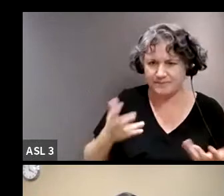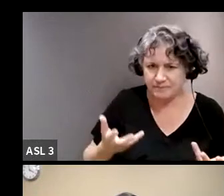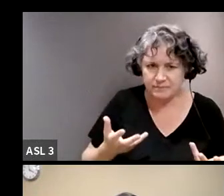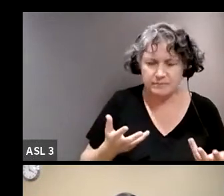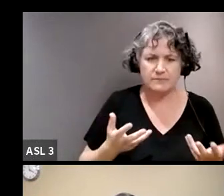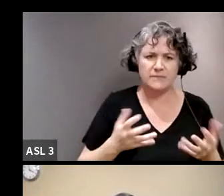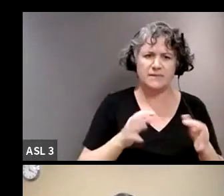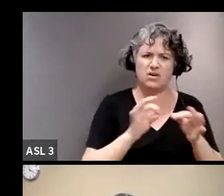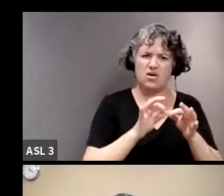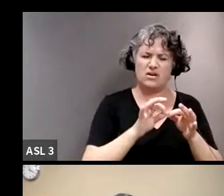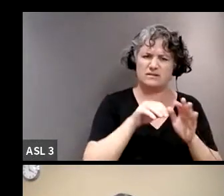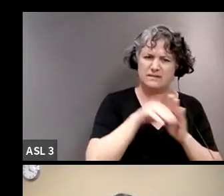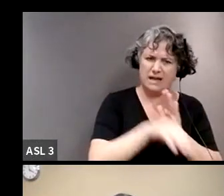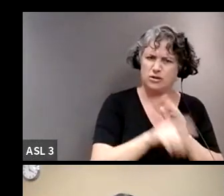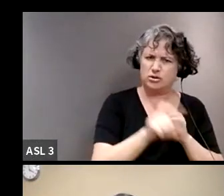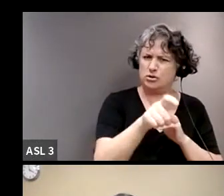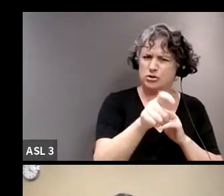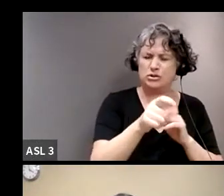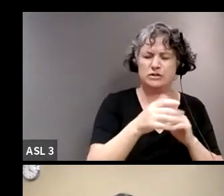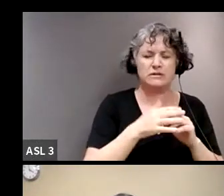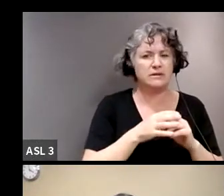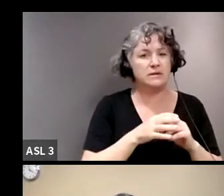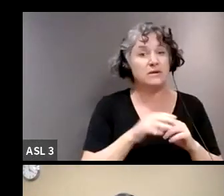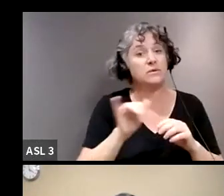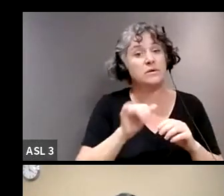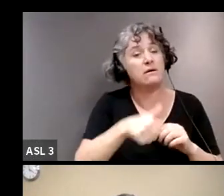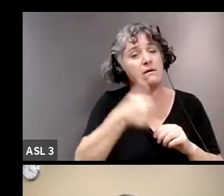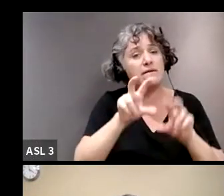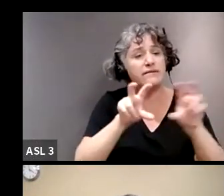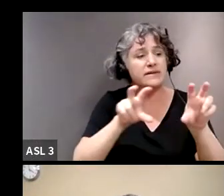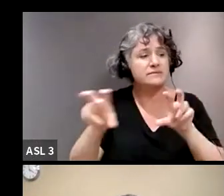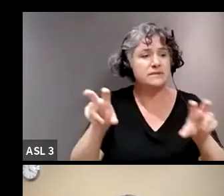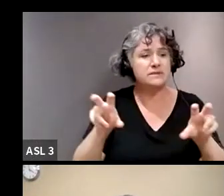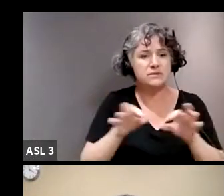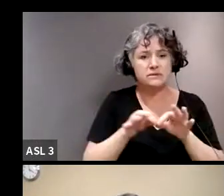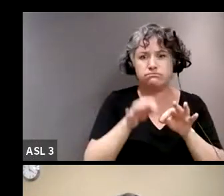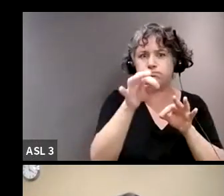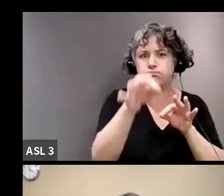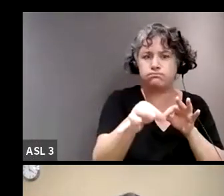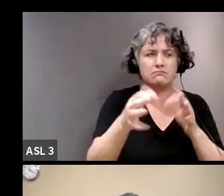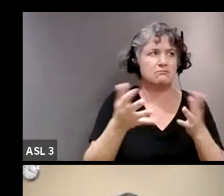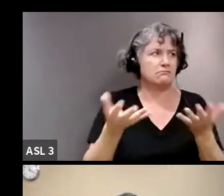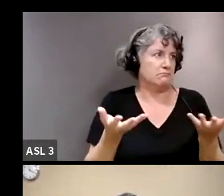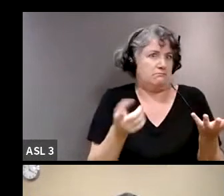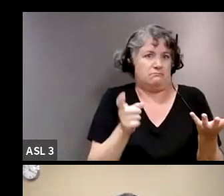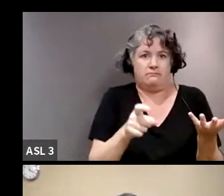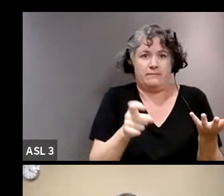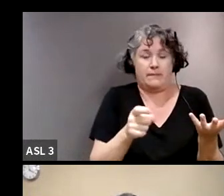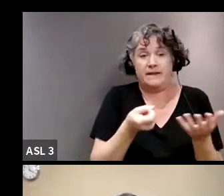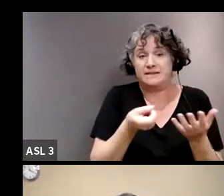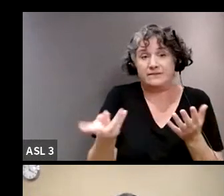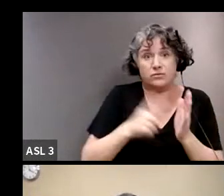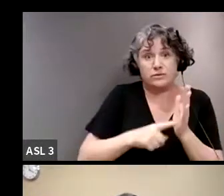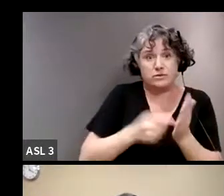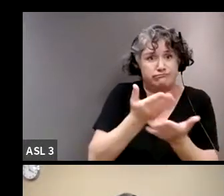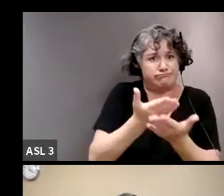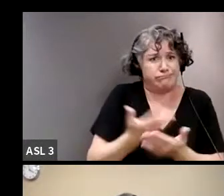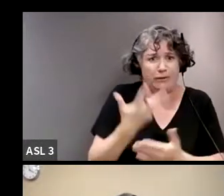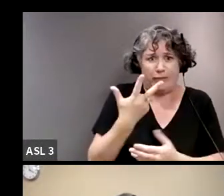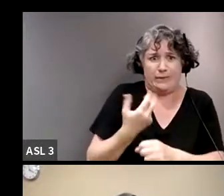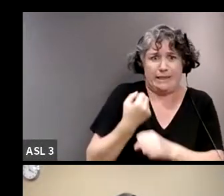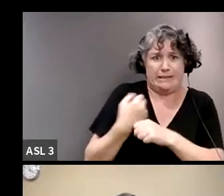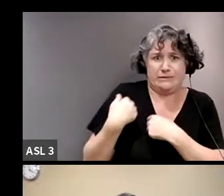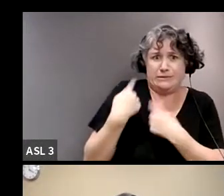down there are also investments that make sense to at least defer for example there are several studies in the last three years that very